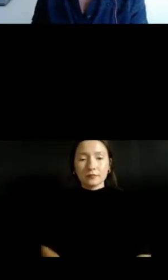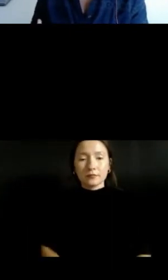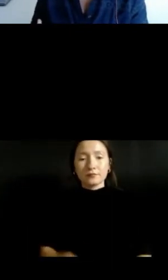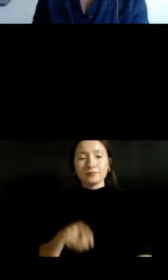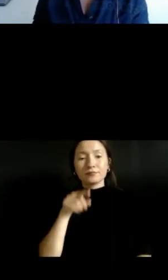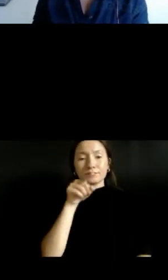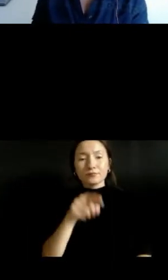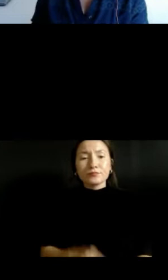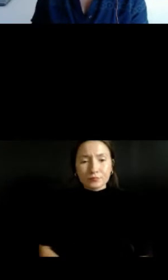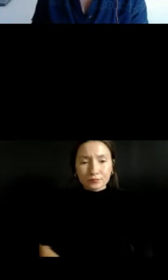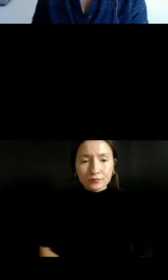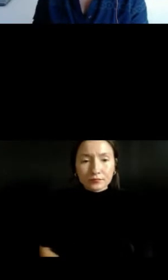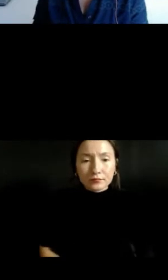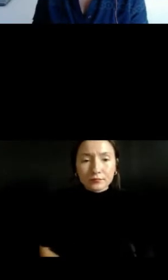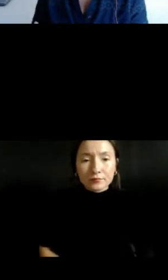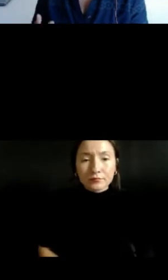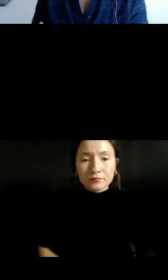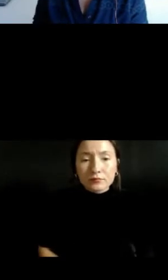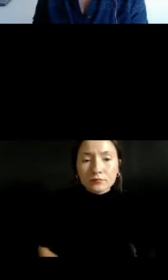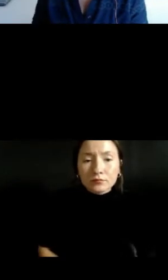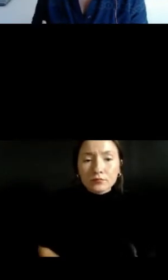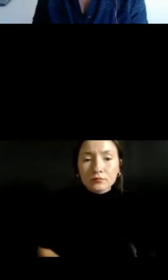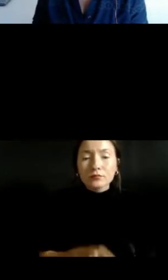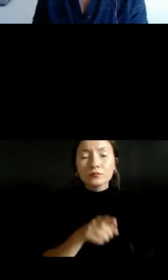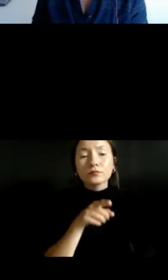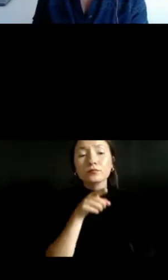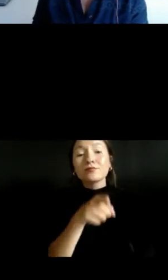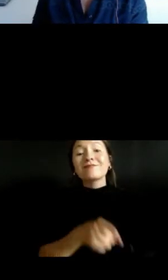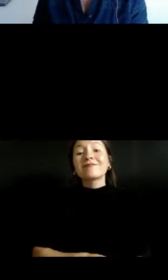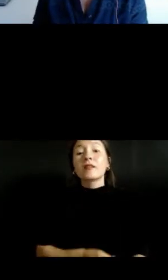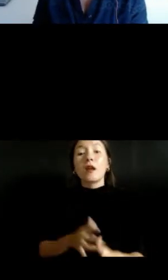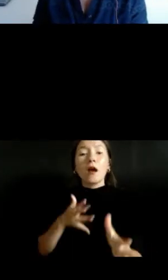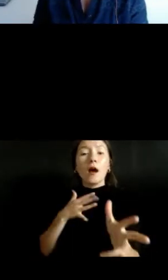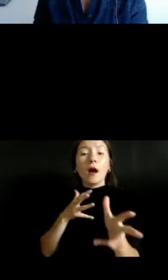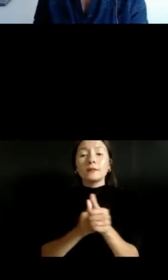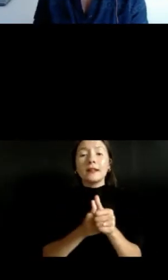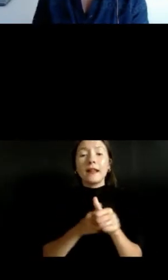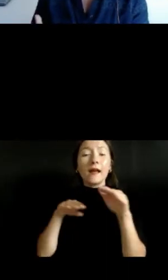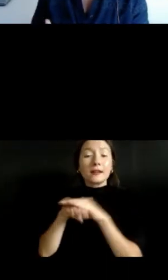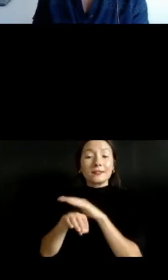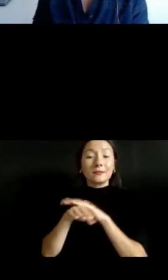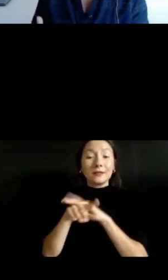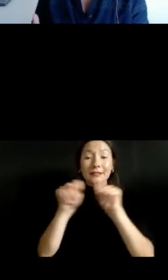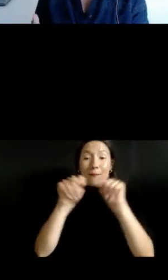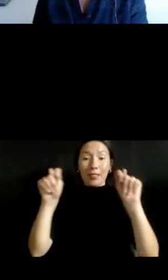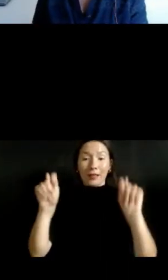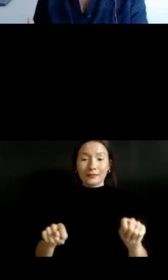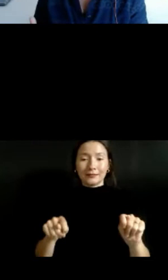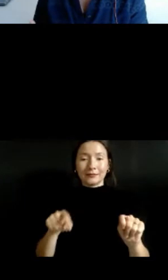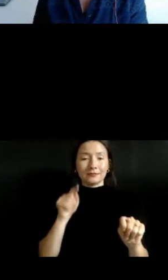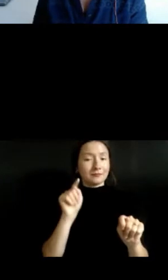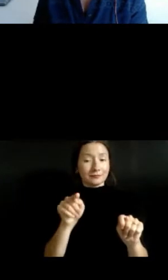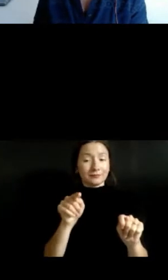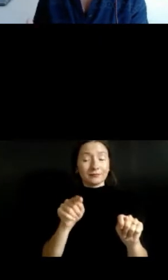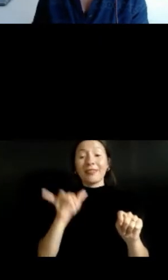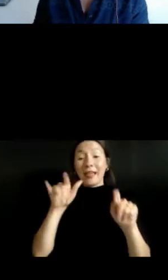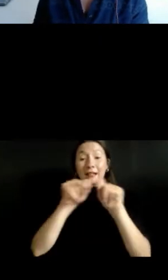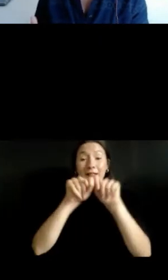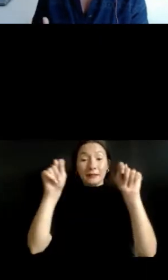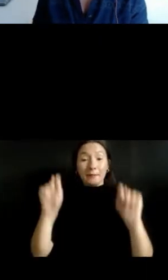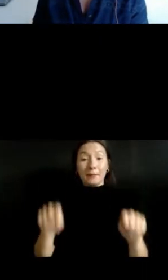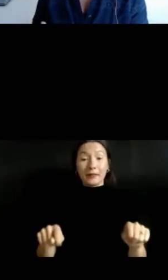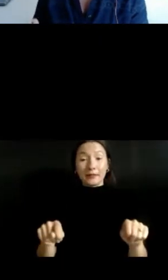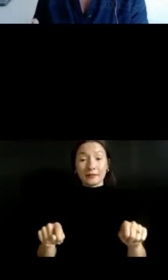product accessibility template, or VPAT, which is aligned to WCAG 2.1 levels A and AA.